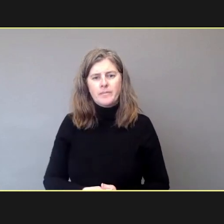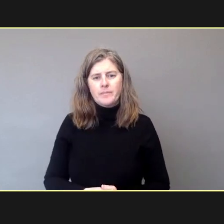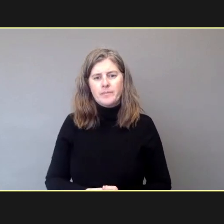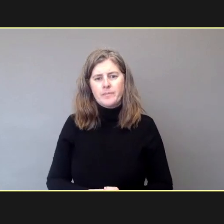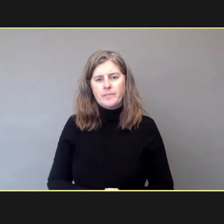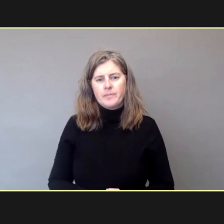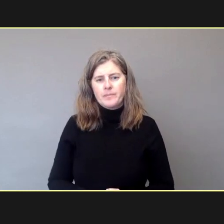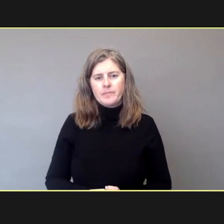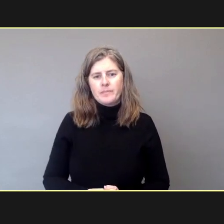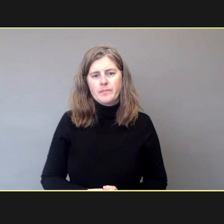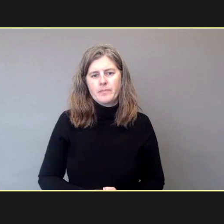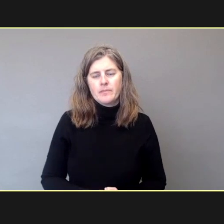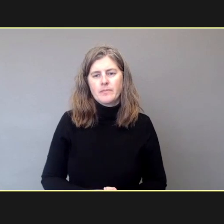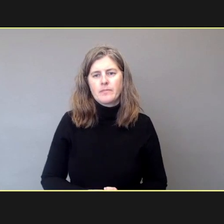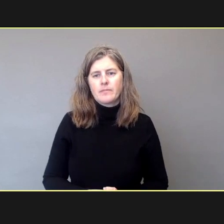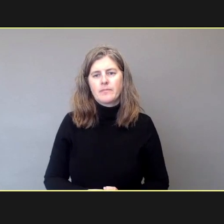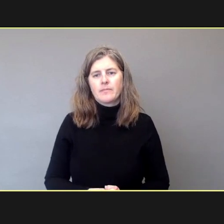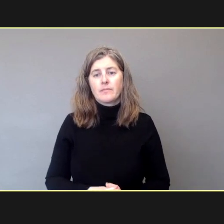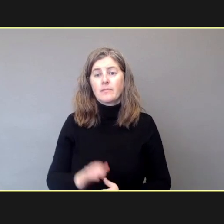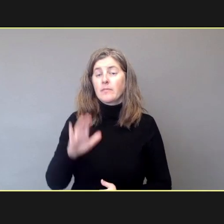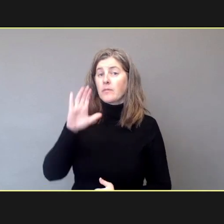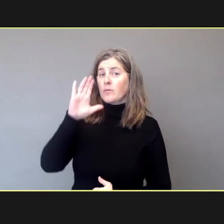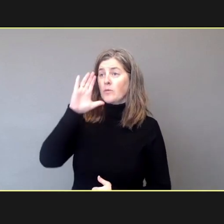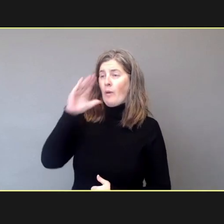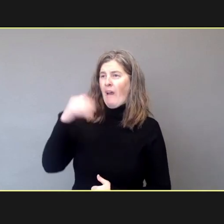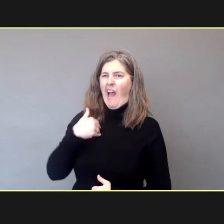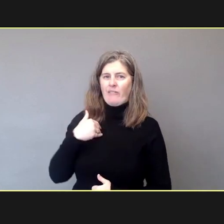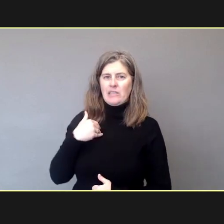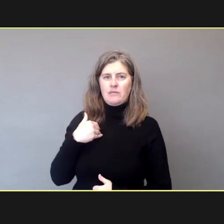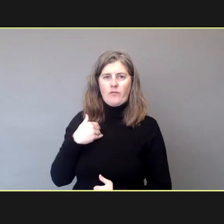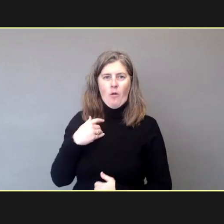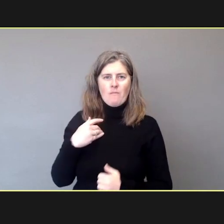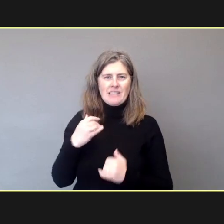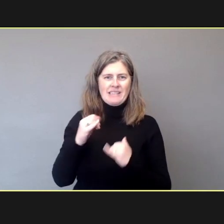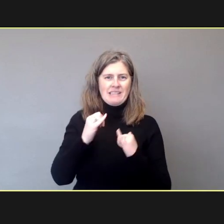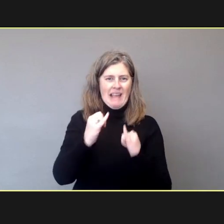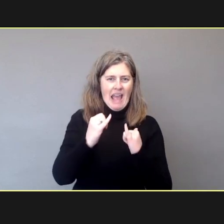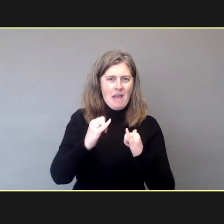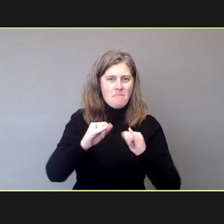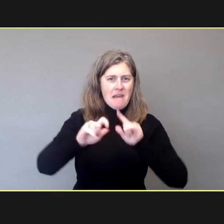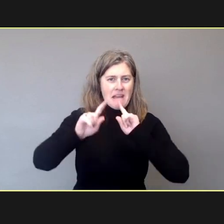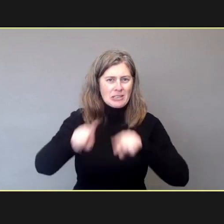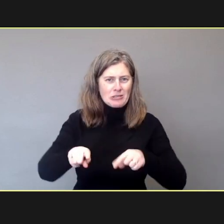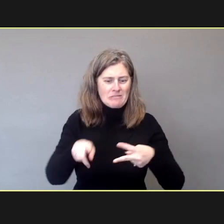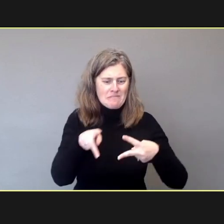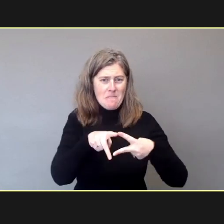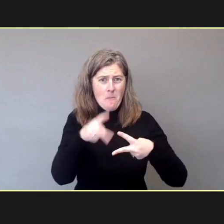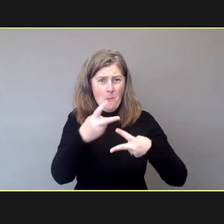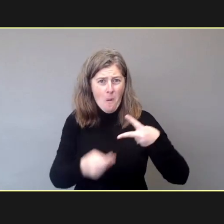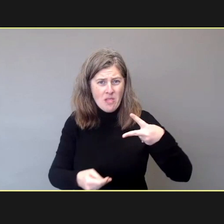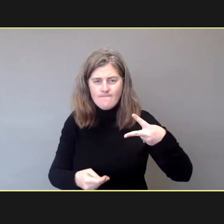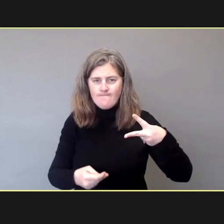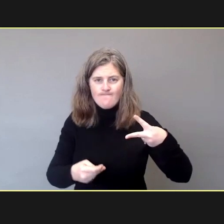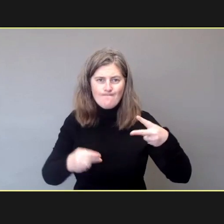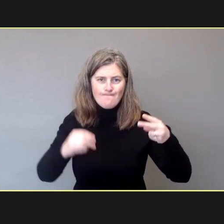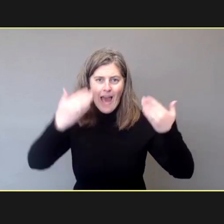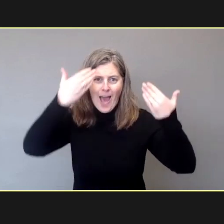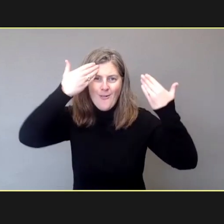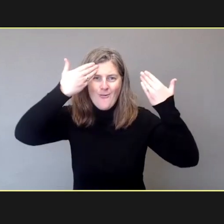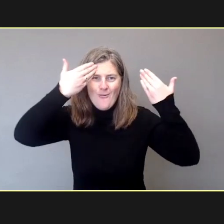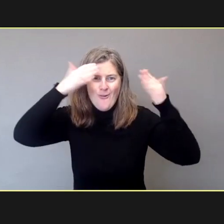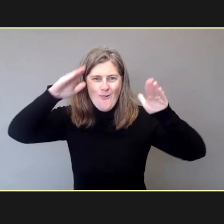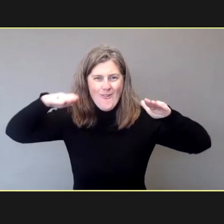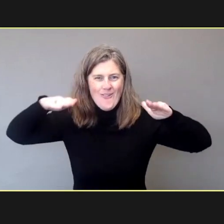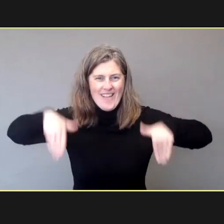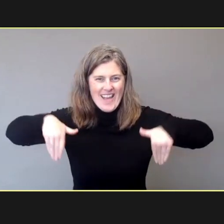Well, I have the same answer to both questions, and it's, I don't know yet. I think,